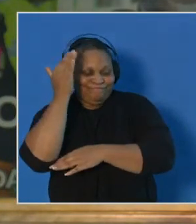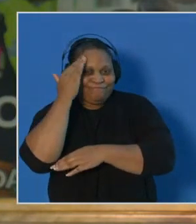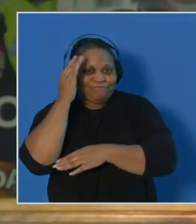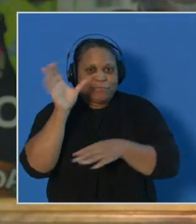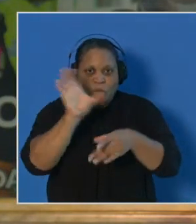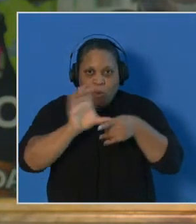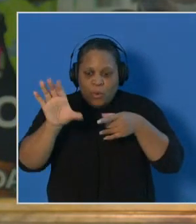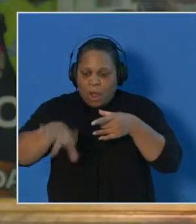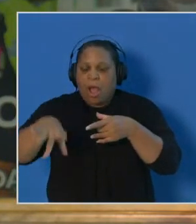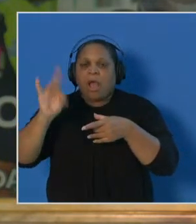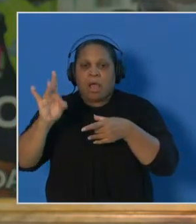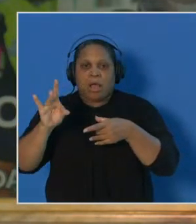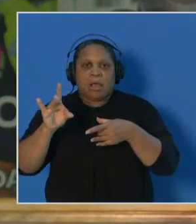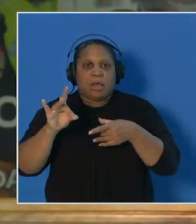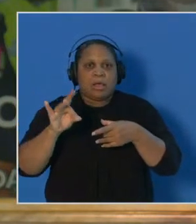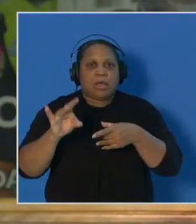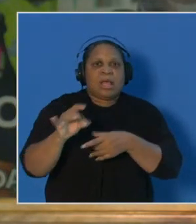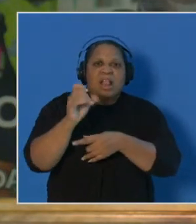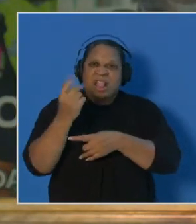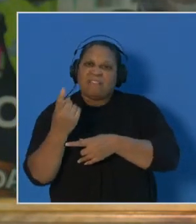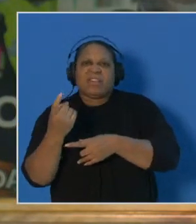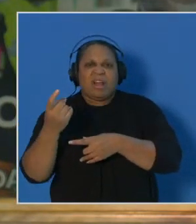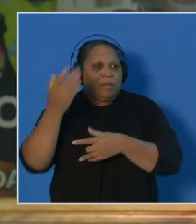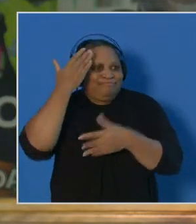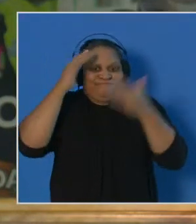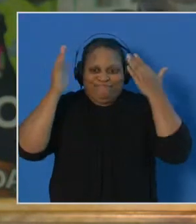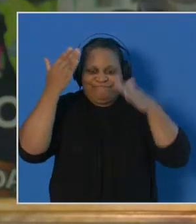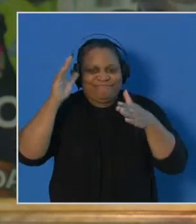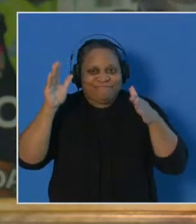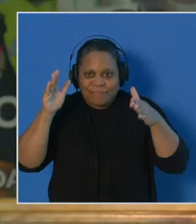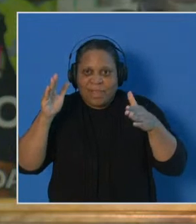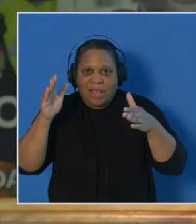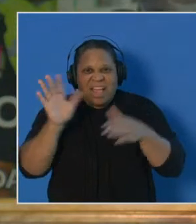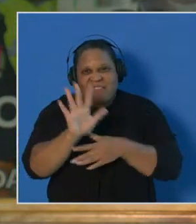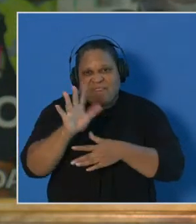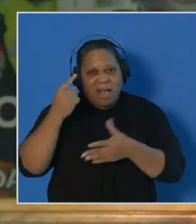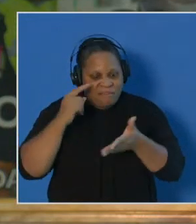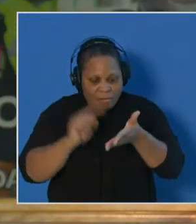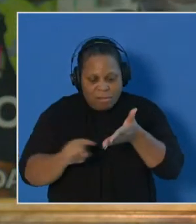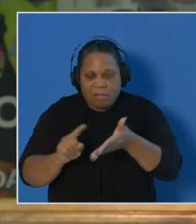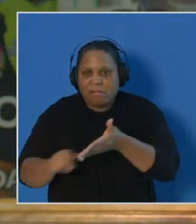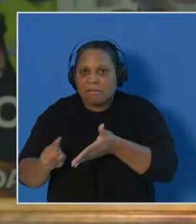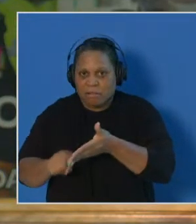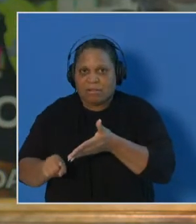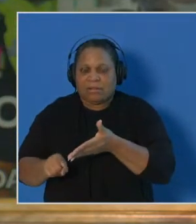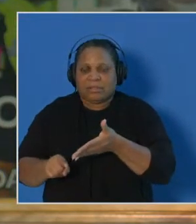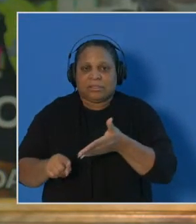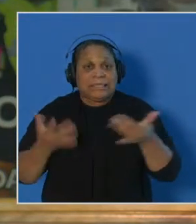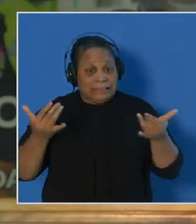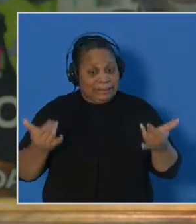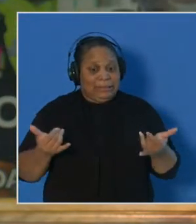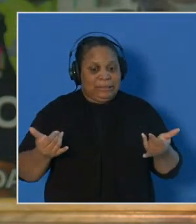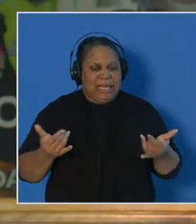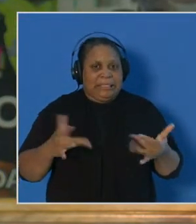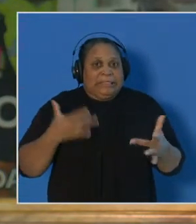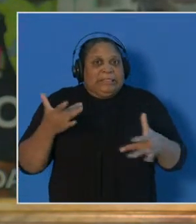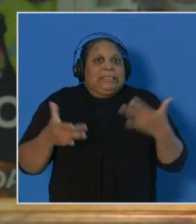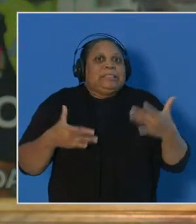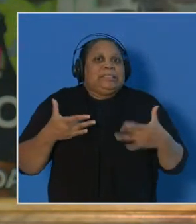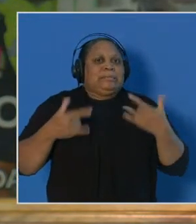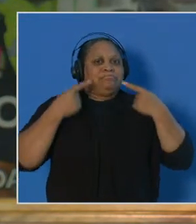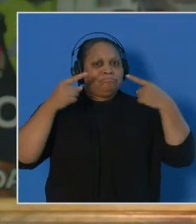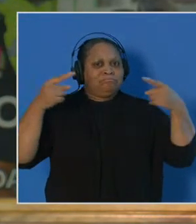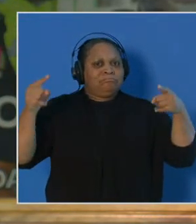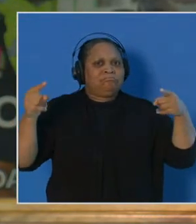local transmission with an unknown contact, and 5 are under investigation. Today, I'm really excited to announce